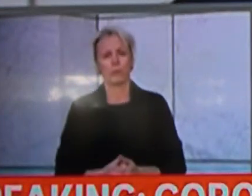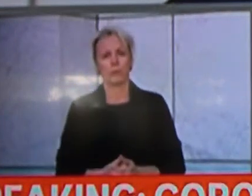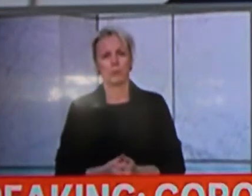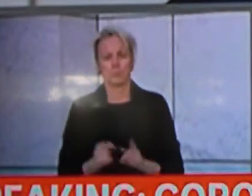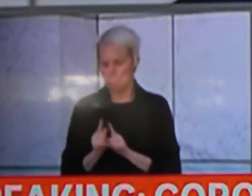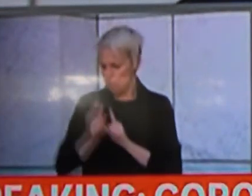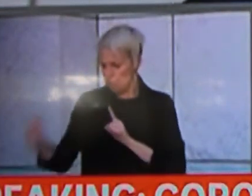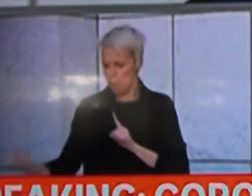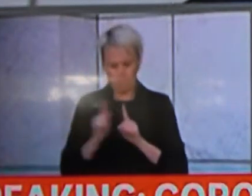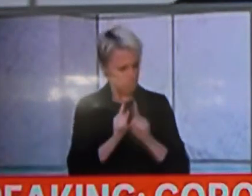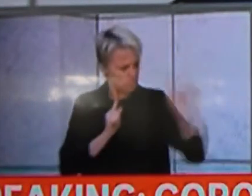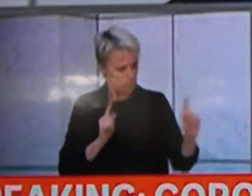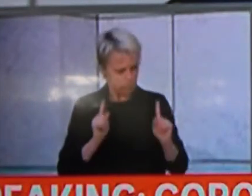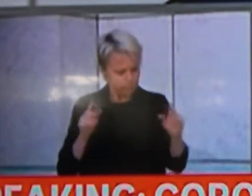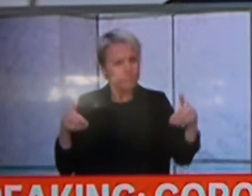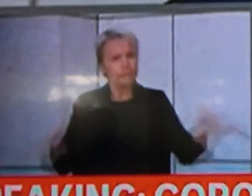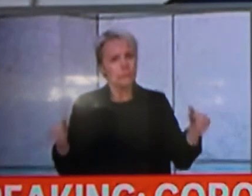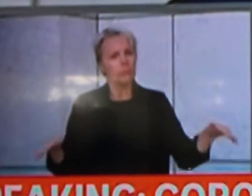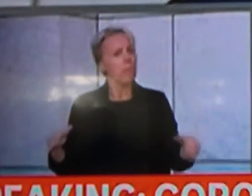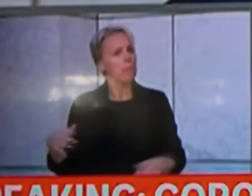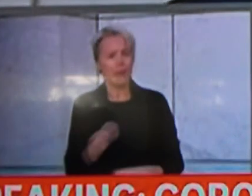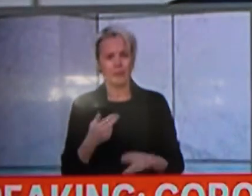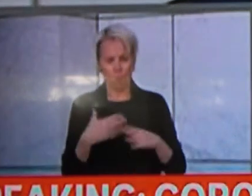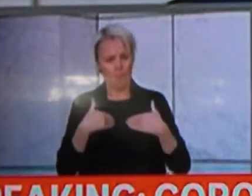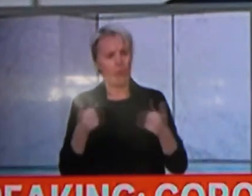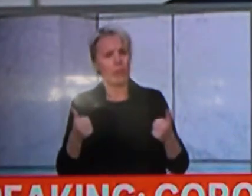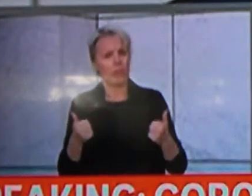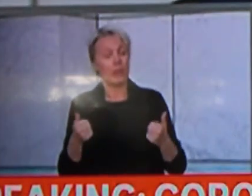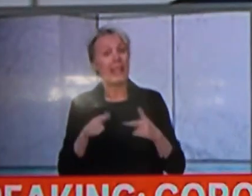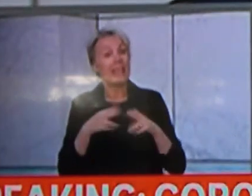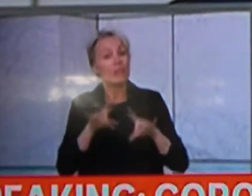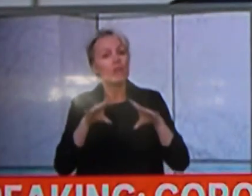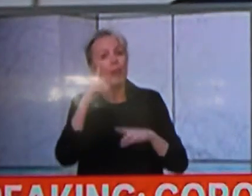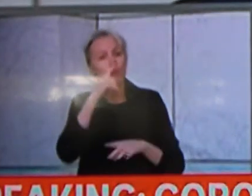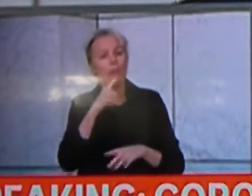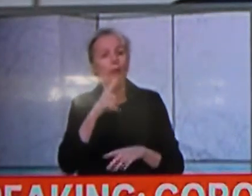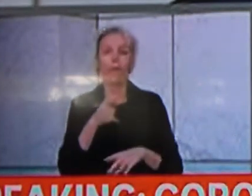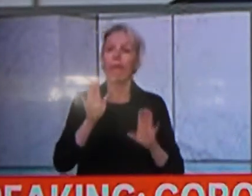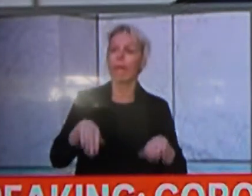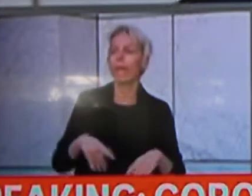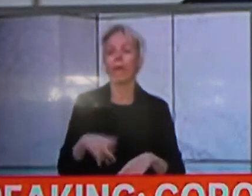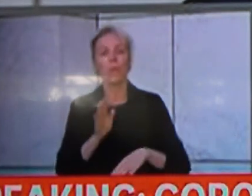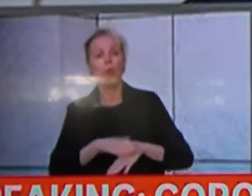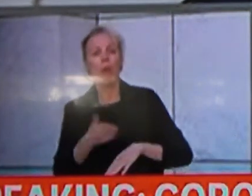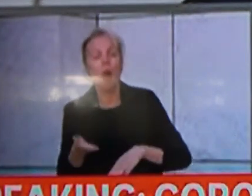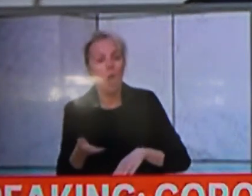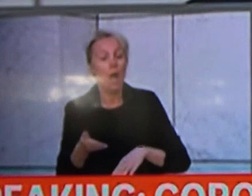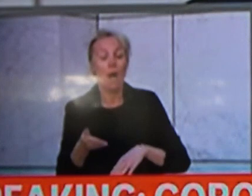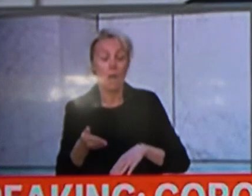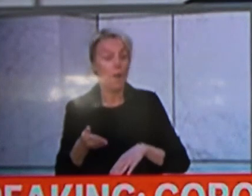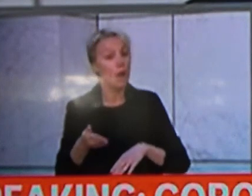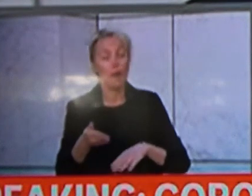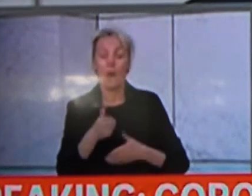You've got to keep your healthy distance between each others. If Australians can't do that on a broad scale, then they